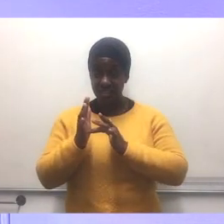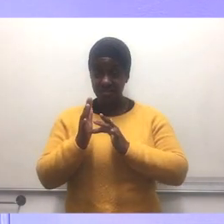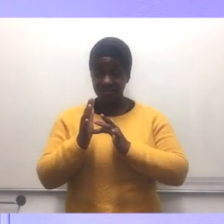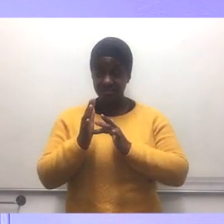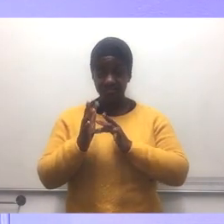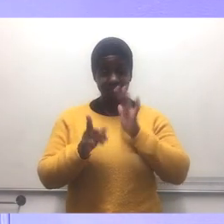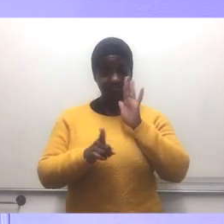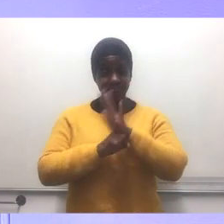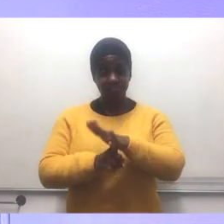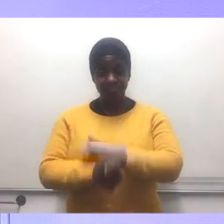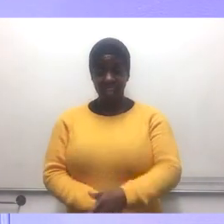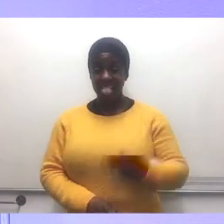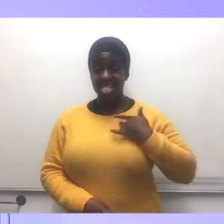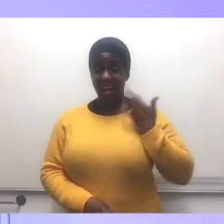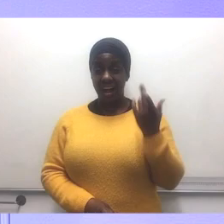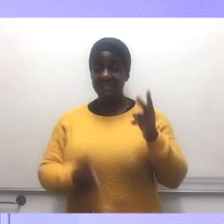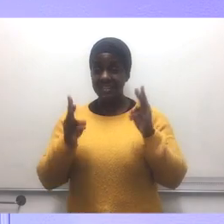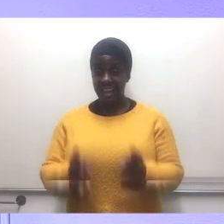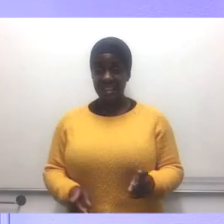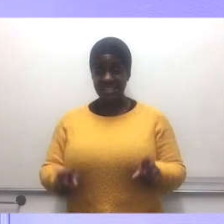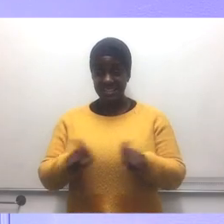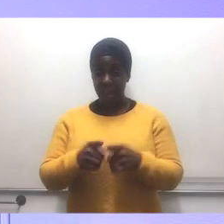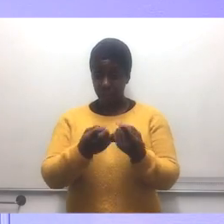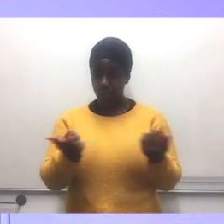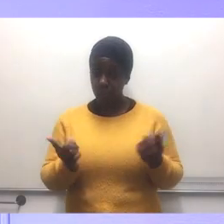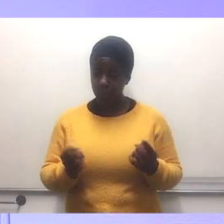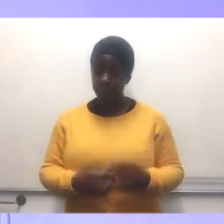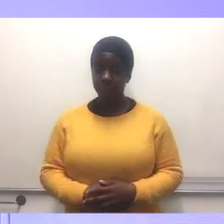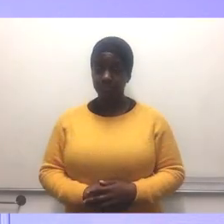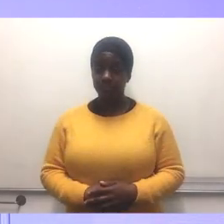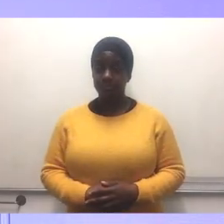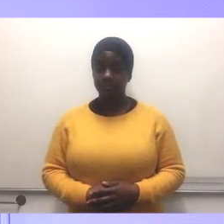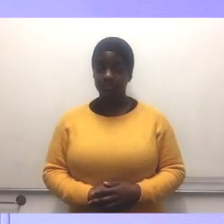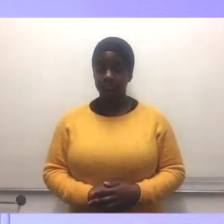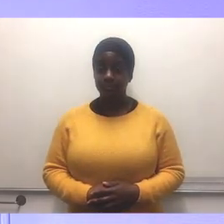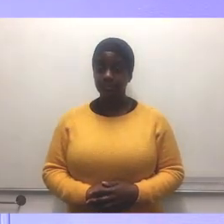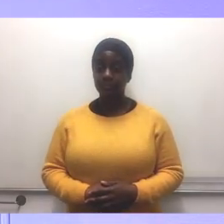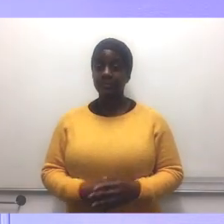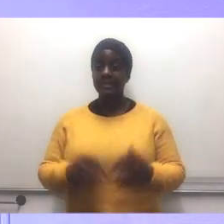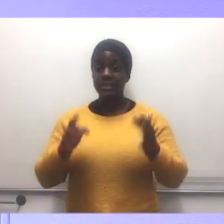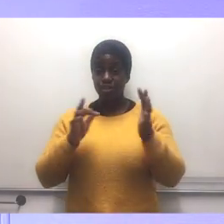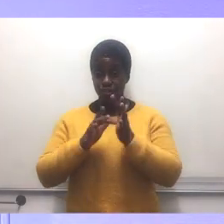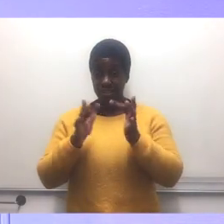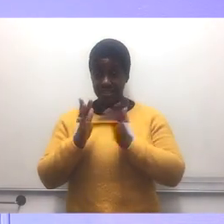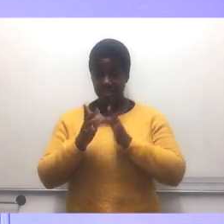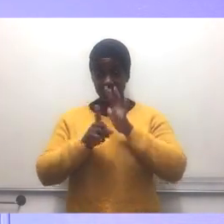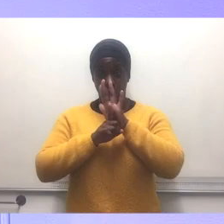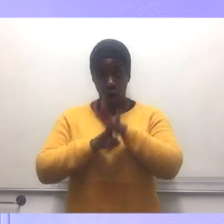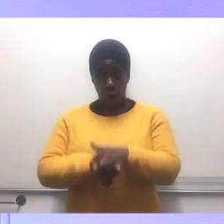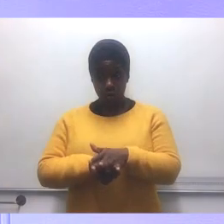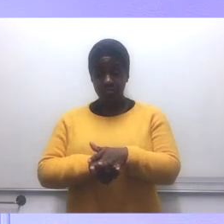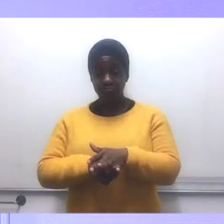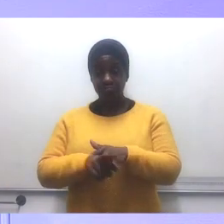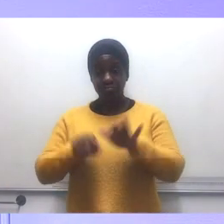conquered life and death, so too. And so tonight, not only did Jesus conquer the